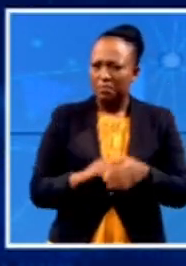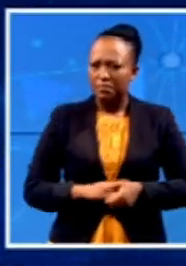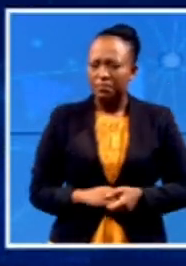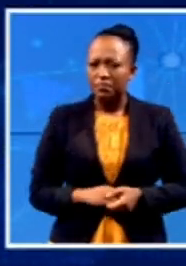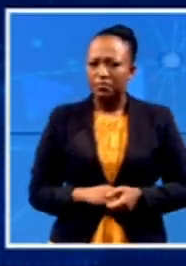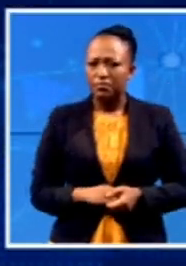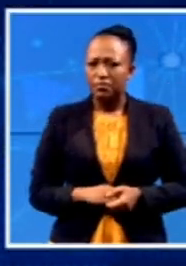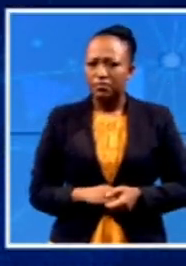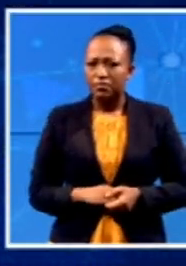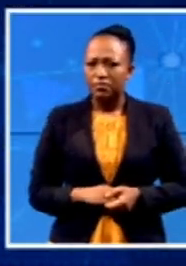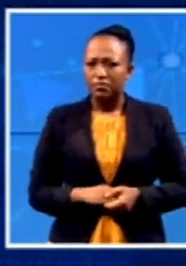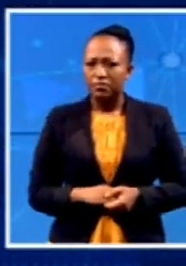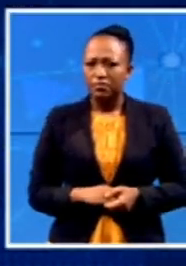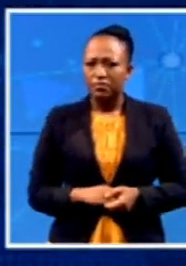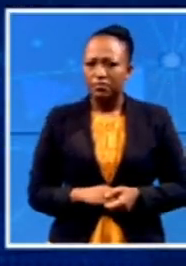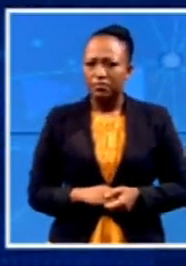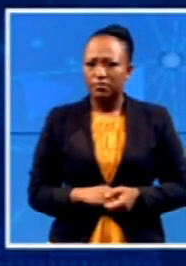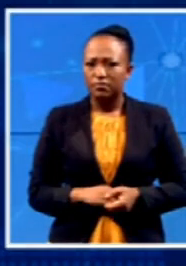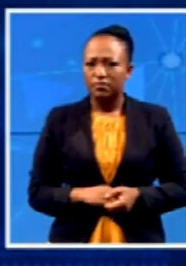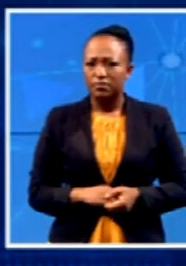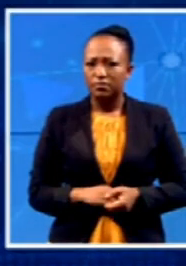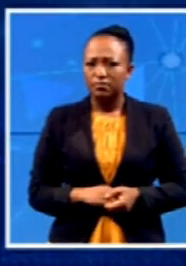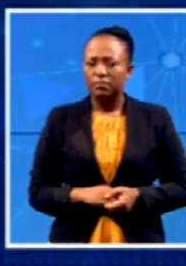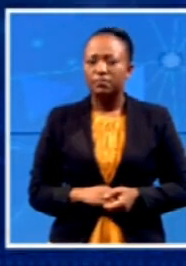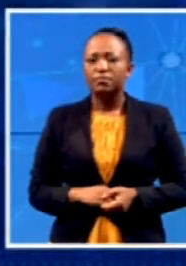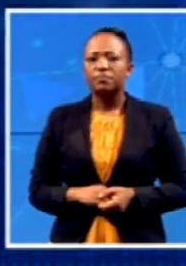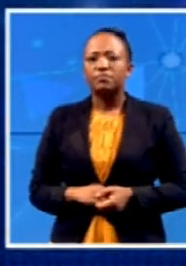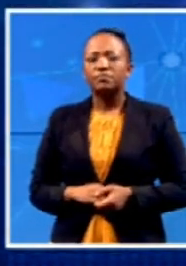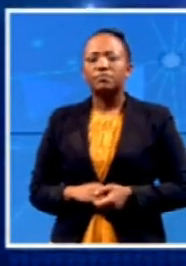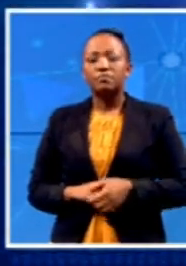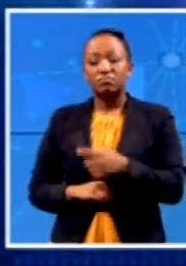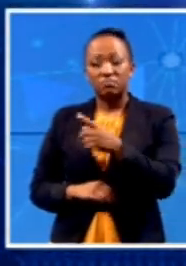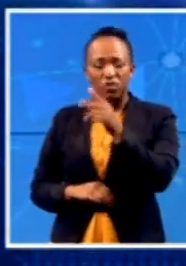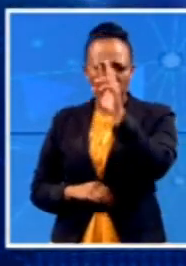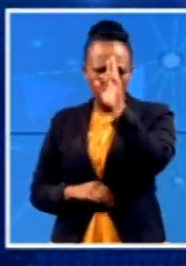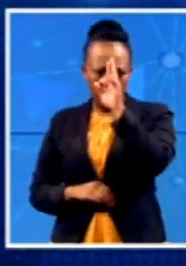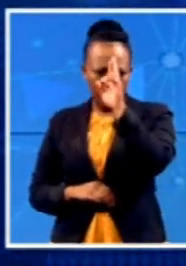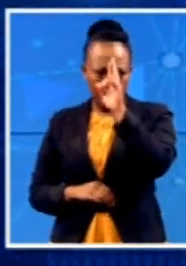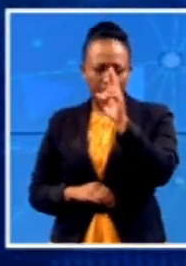You remember that apartheid went through phases,